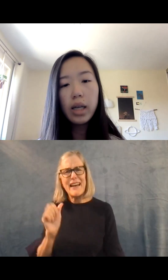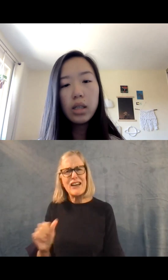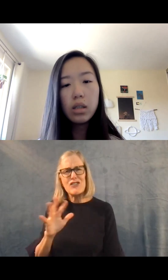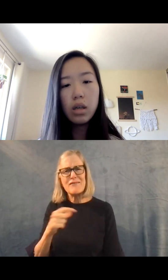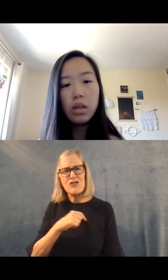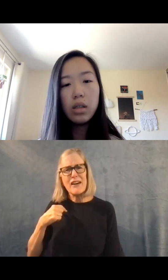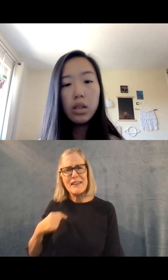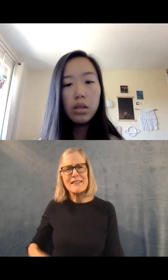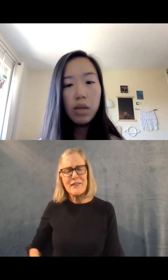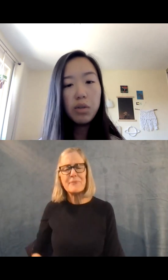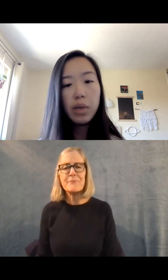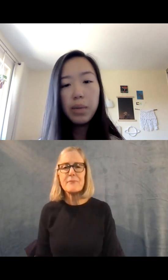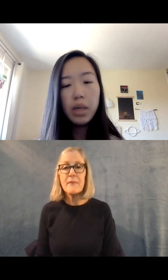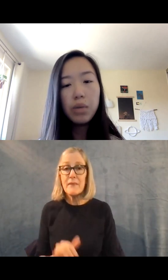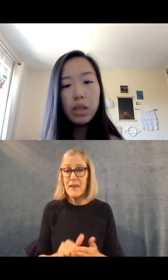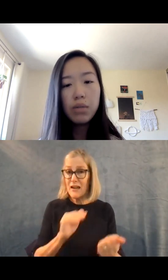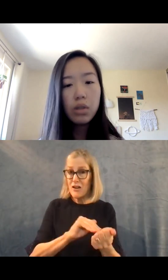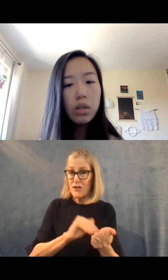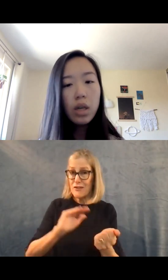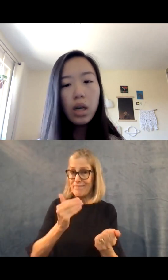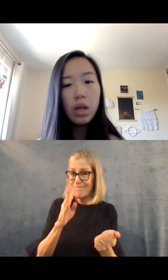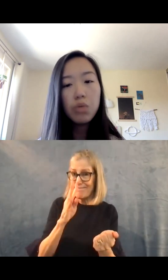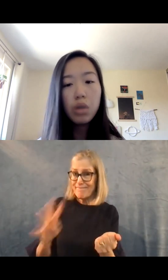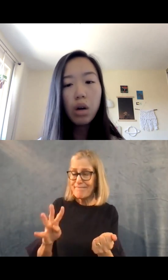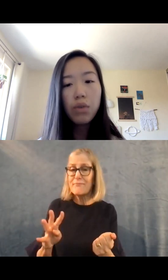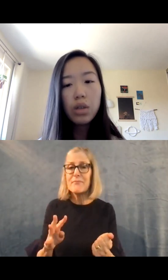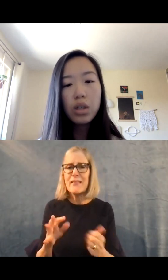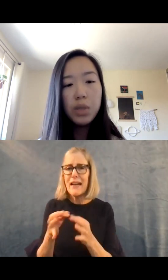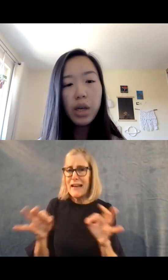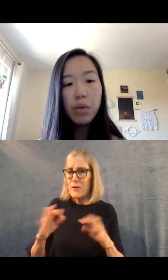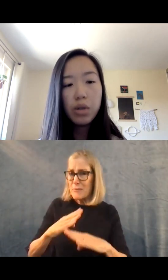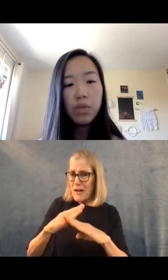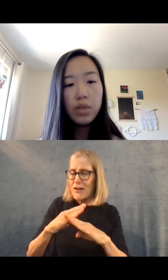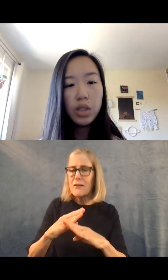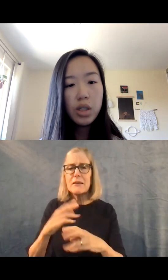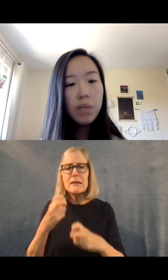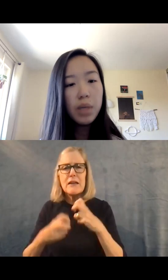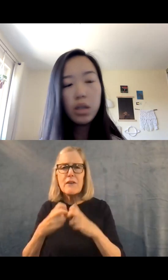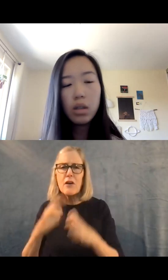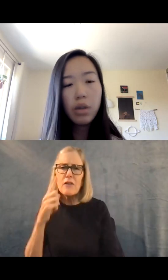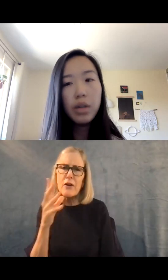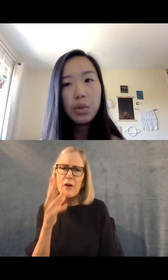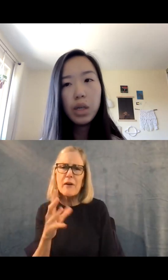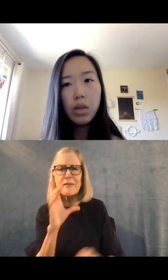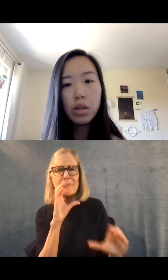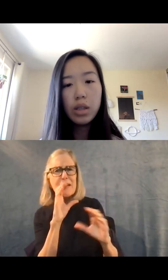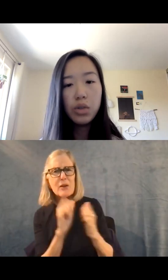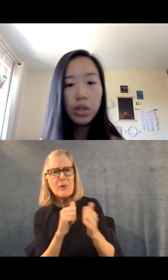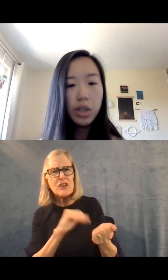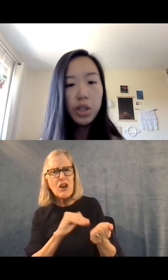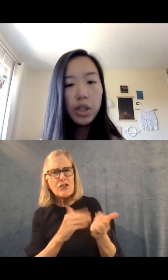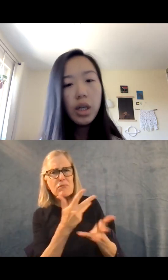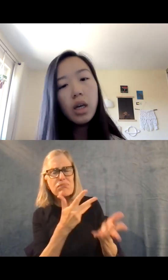listening and the language barrier making it really difficult, it was really hard for her to communicate with her physician because a lot of things were getting lost